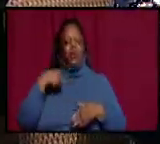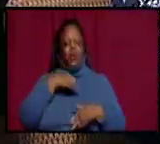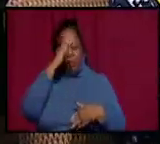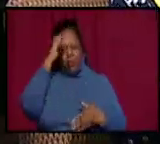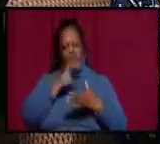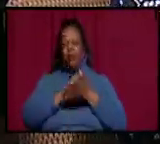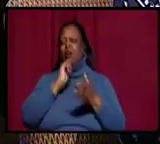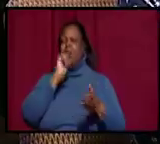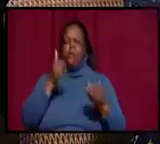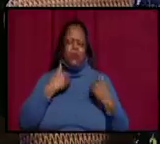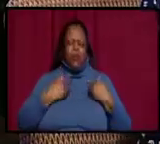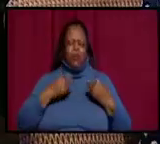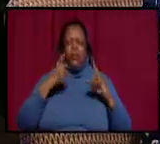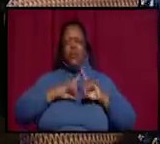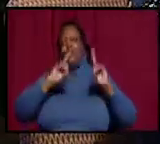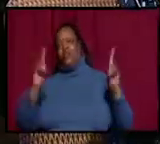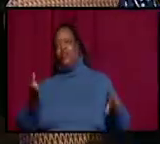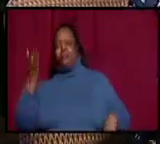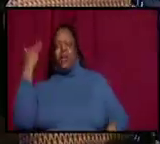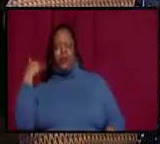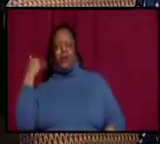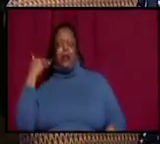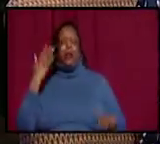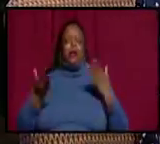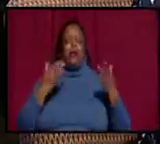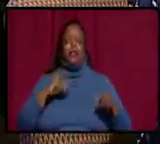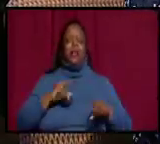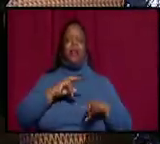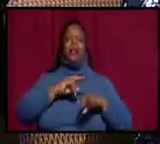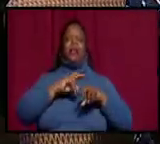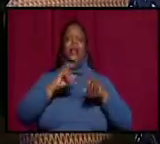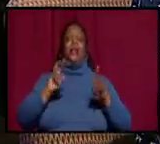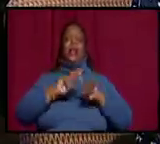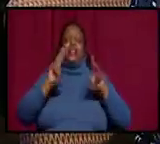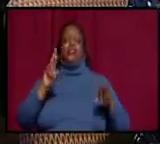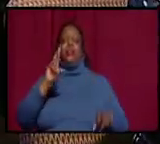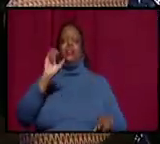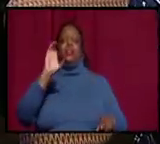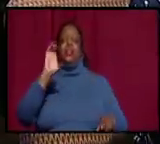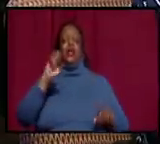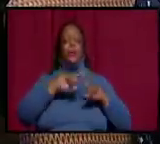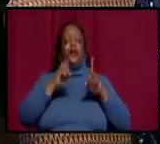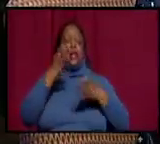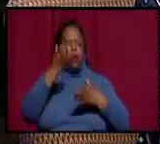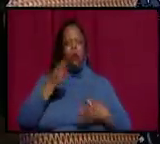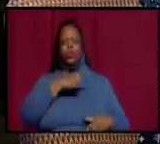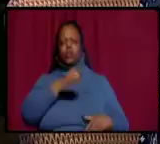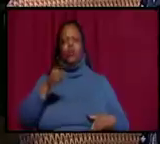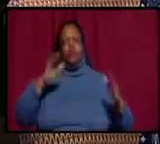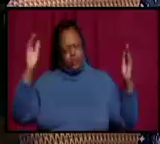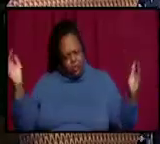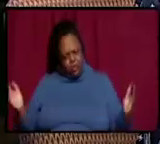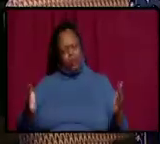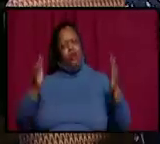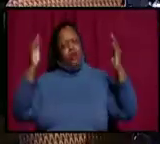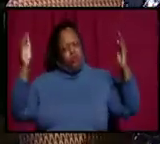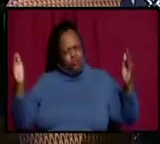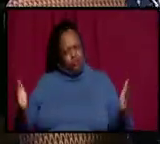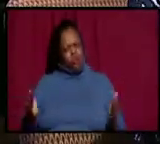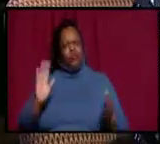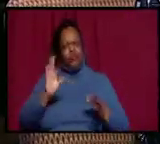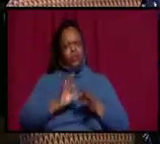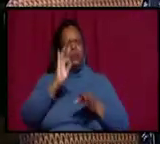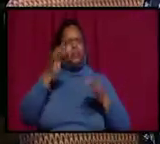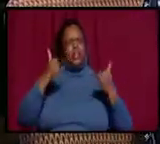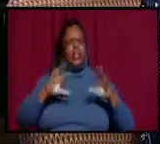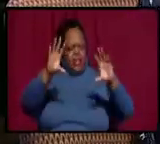may have a different background, a different nationality. But men, I want you all to be encouraged tonight and